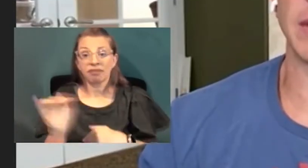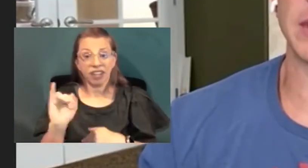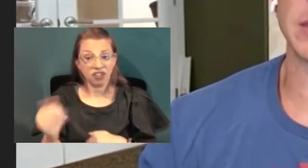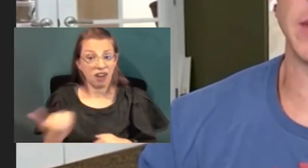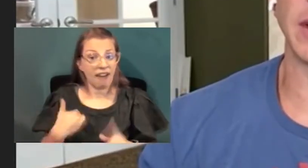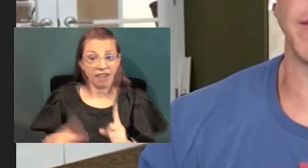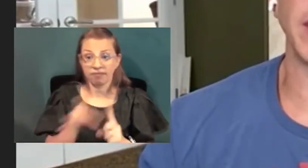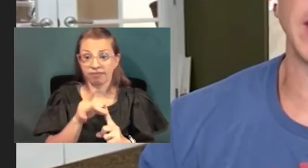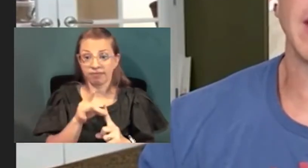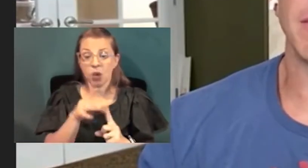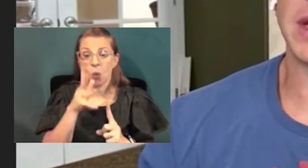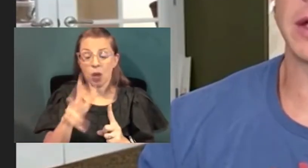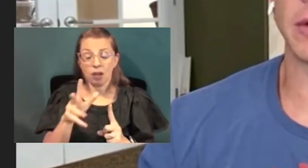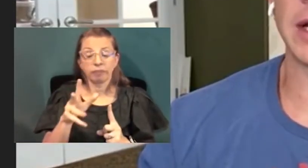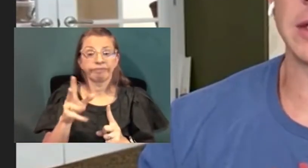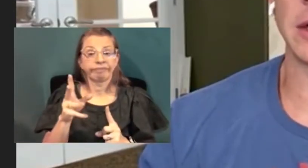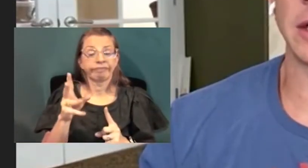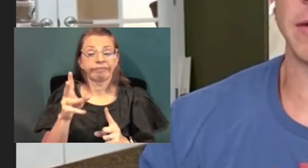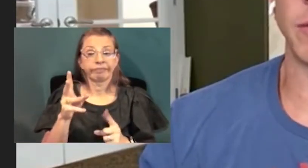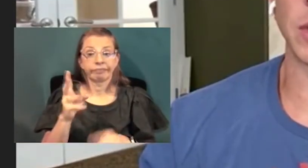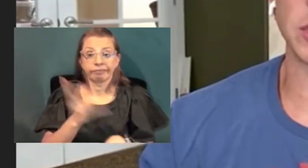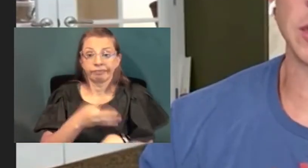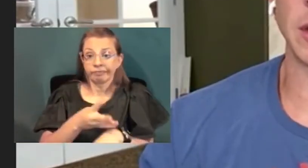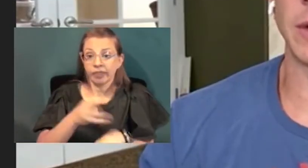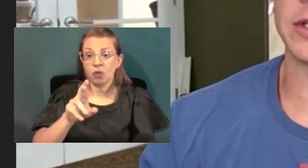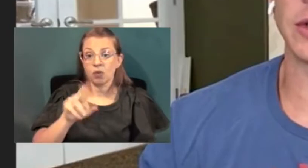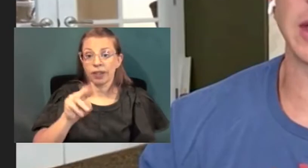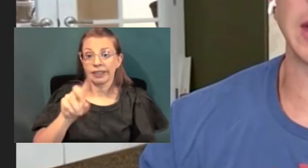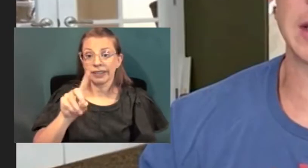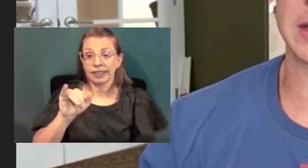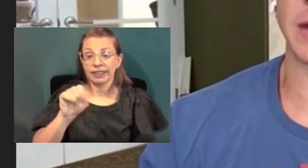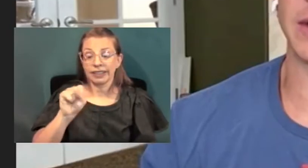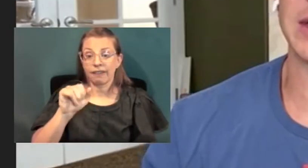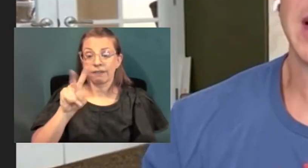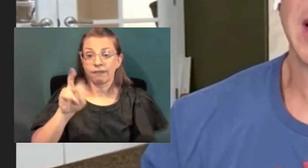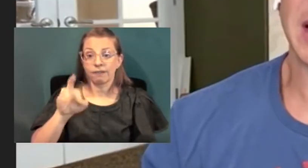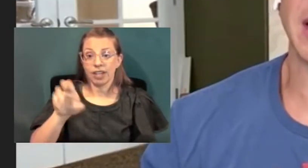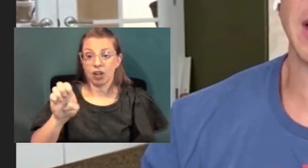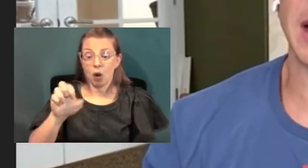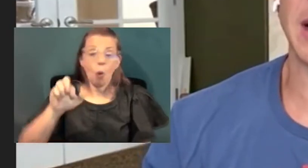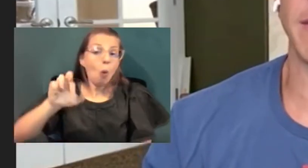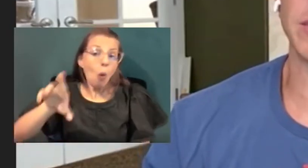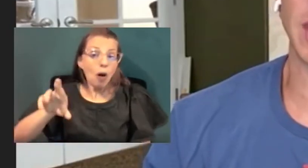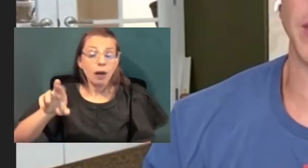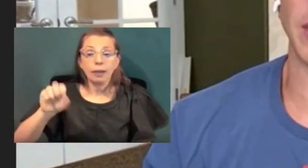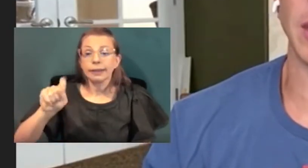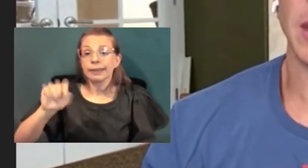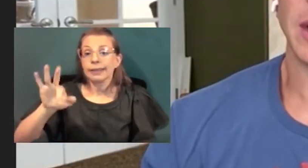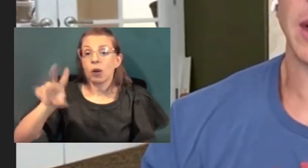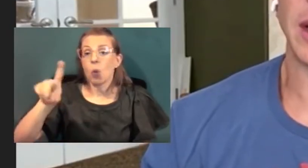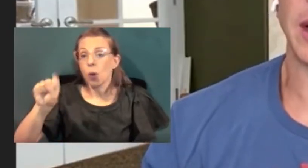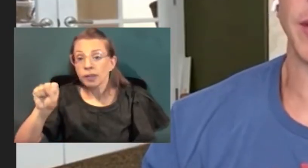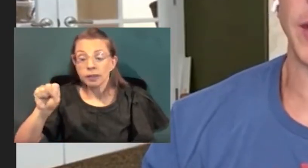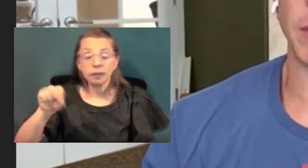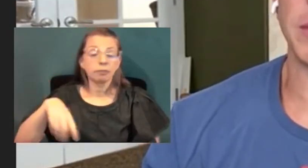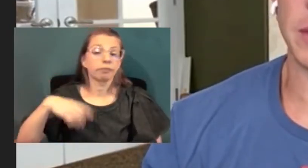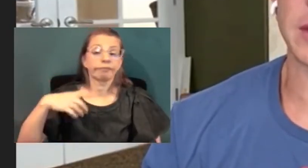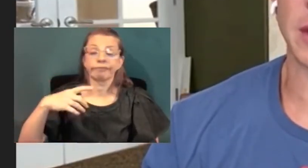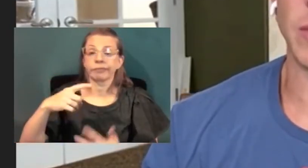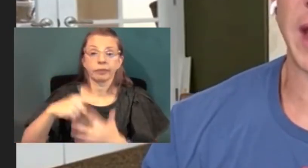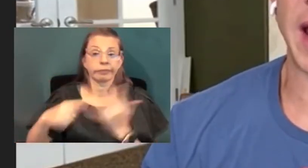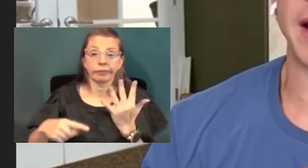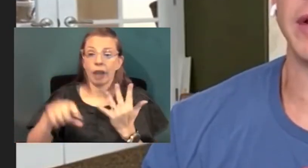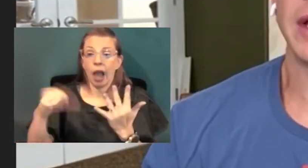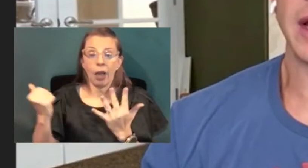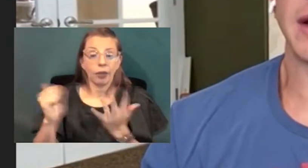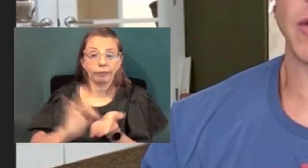going to get remdesivir. If they meet the criteria for steroids, they're going to get steroids in any of those other therapeutics